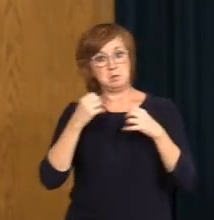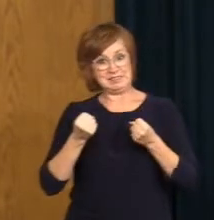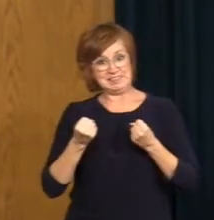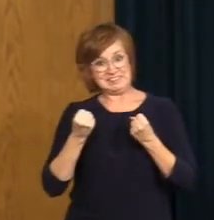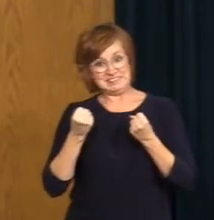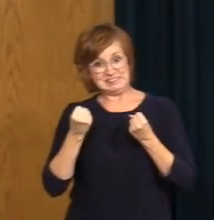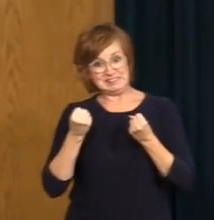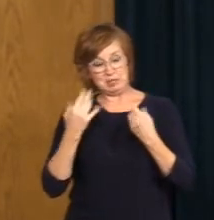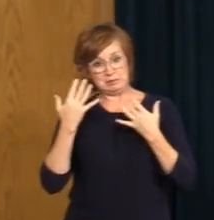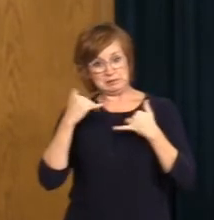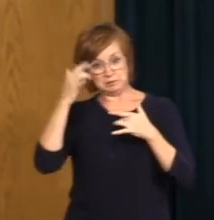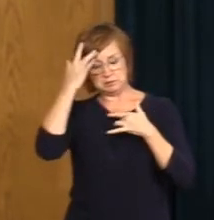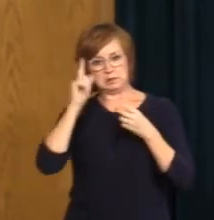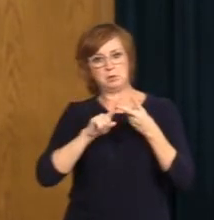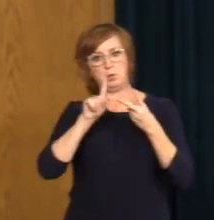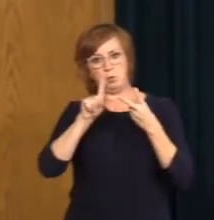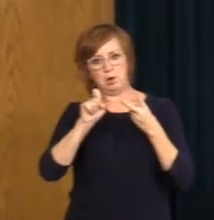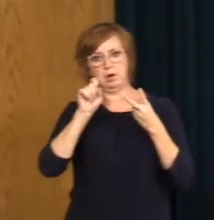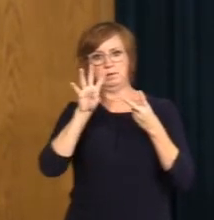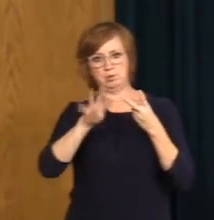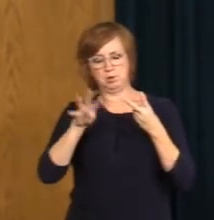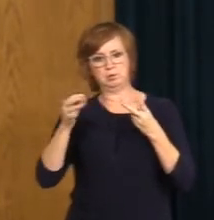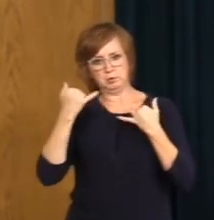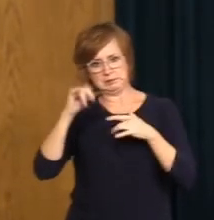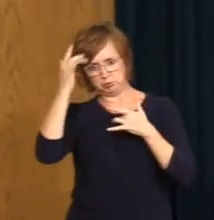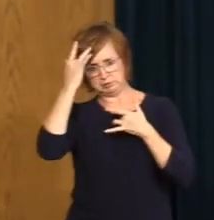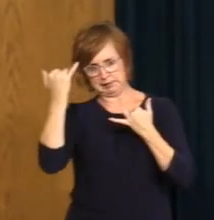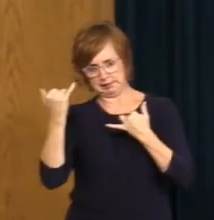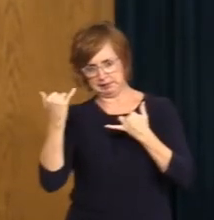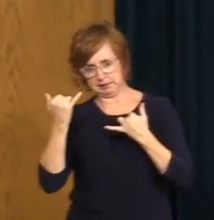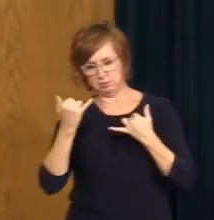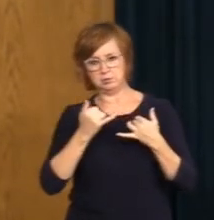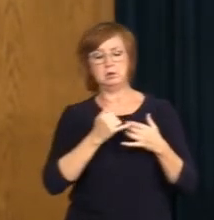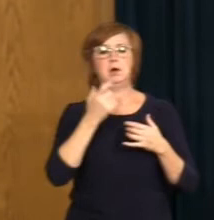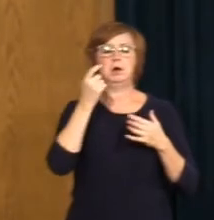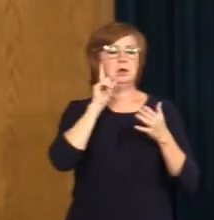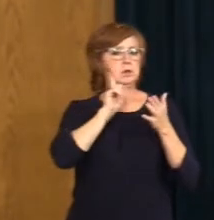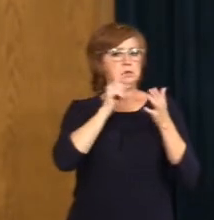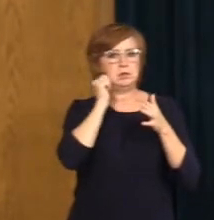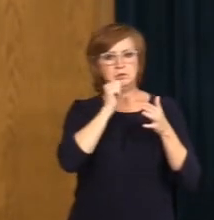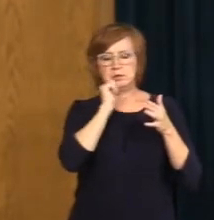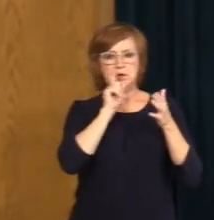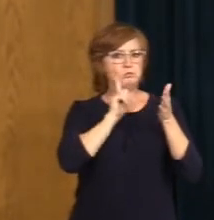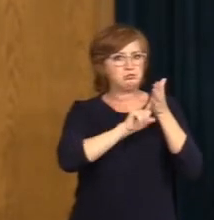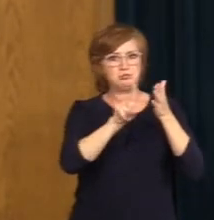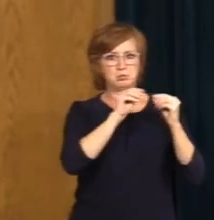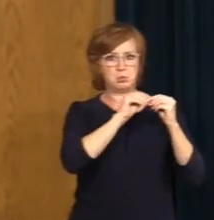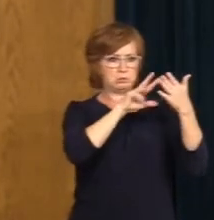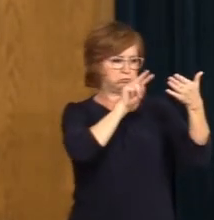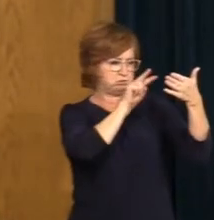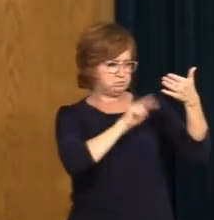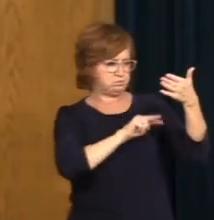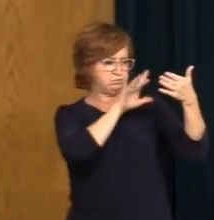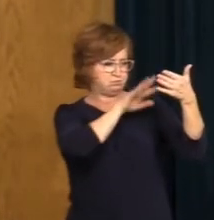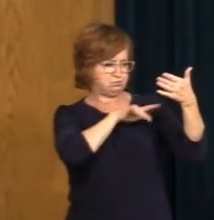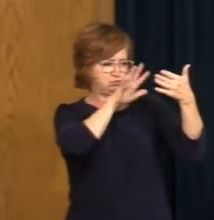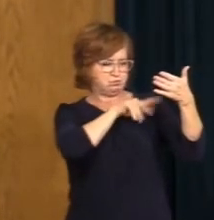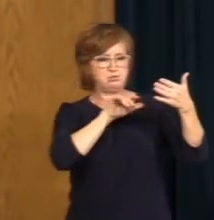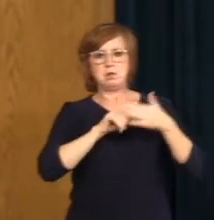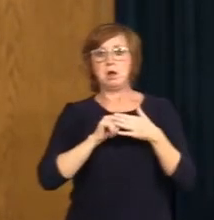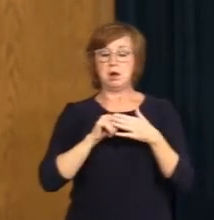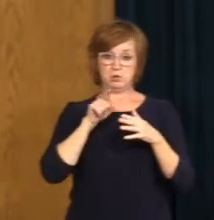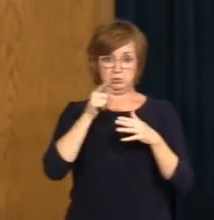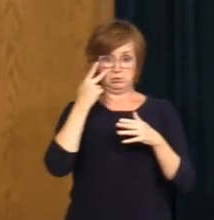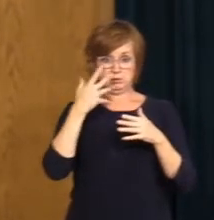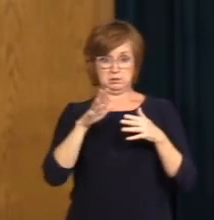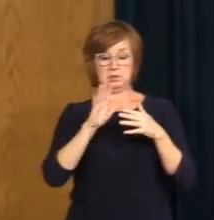cases are at 144. And I actually go to the website every day to look at where things are at. And as you can see, our